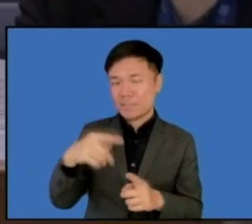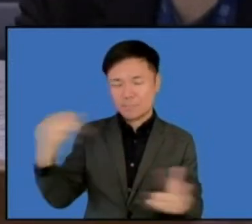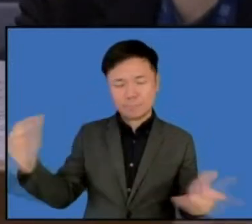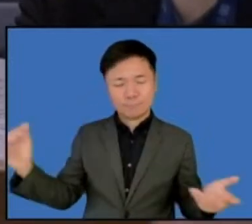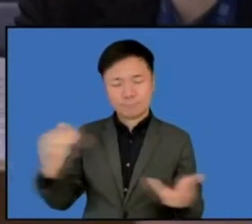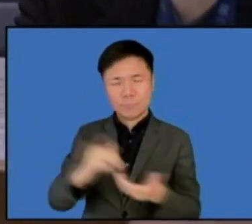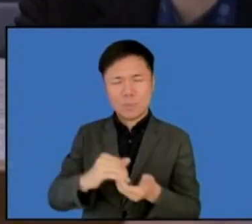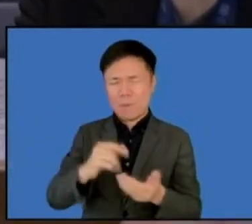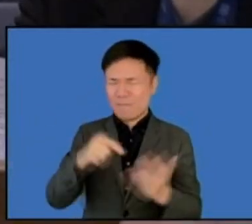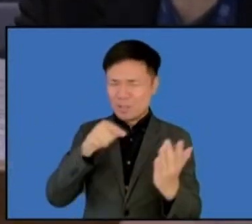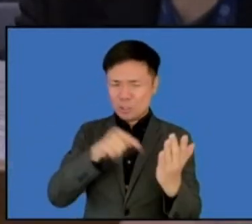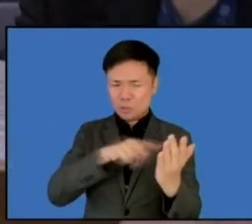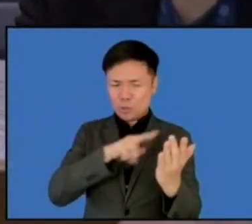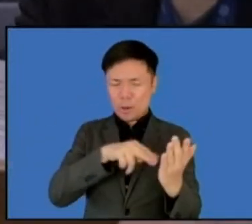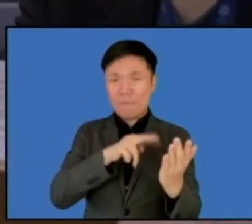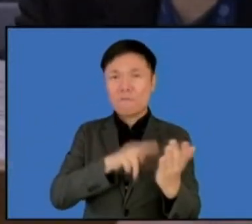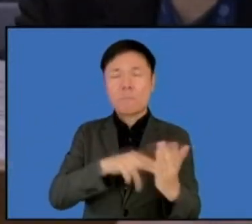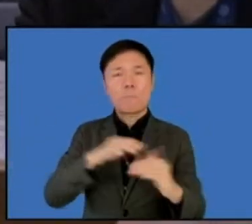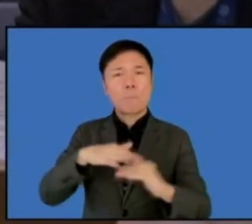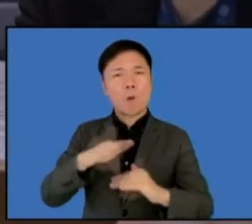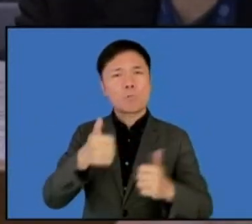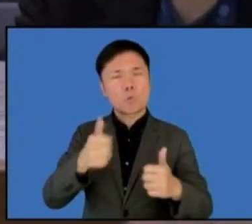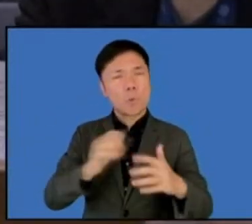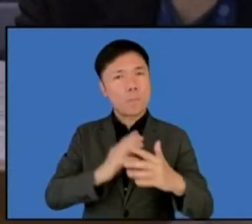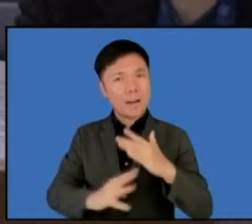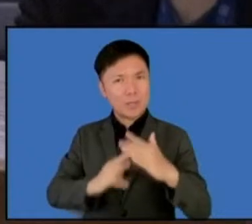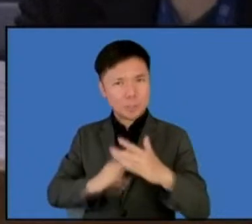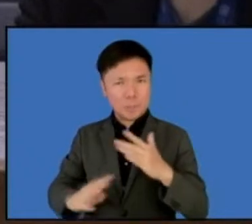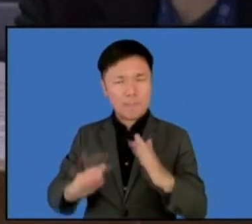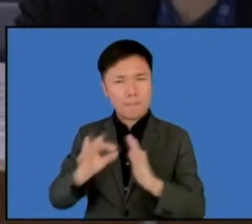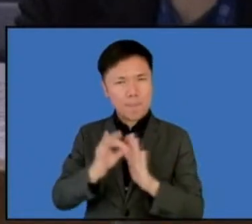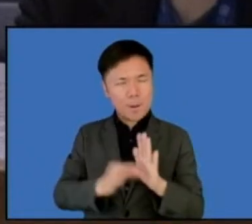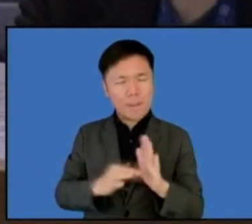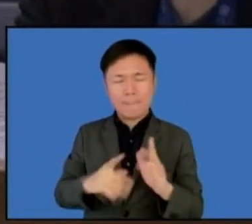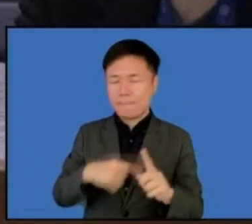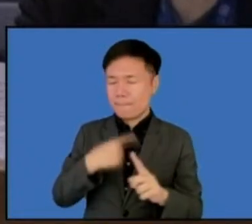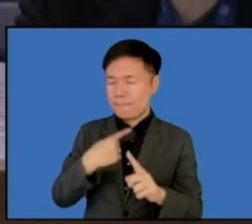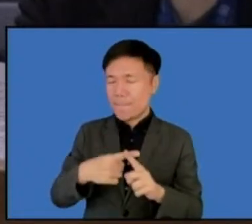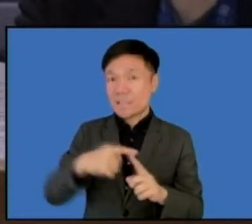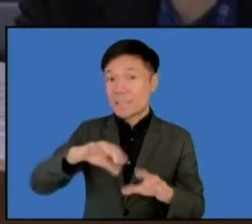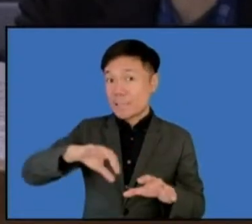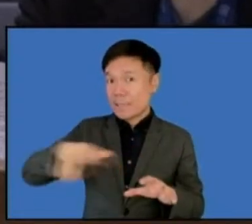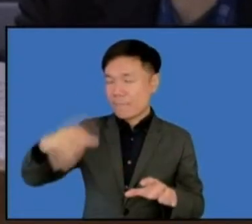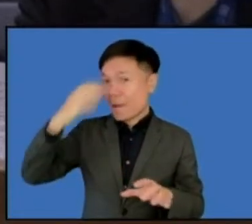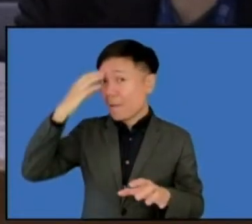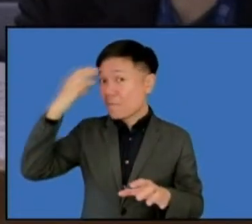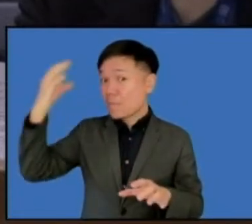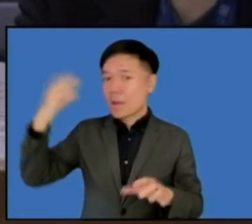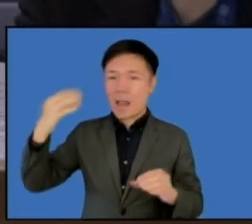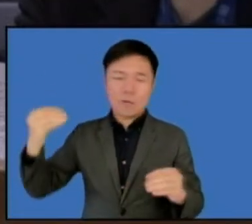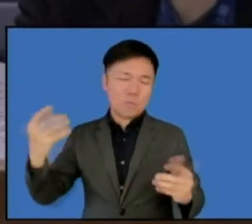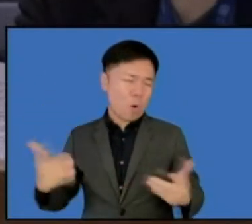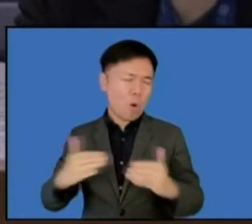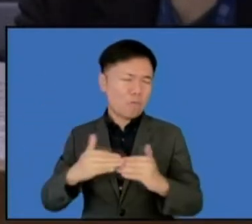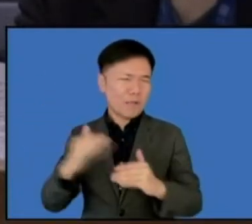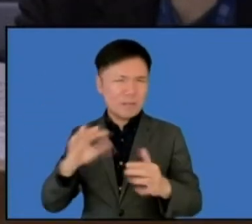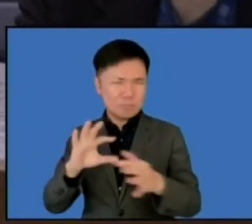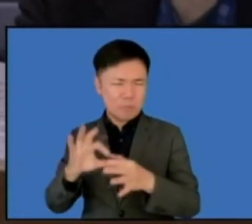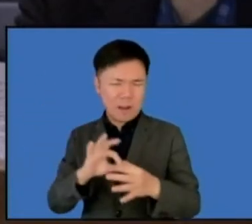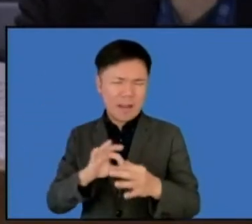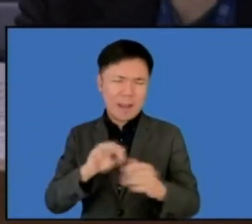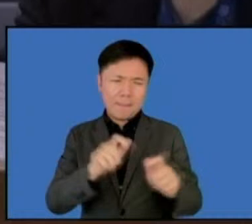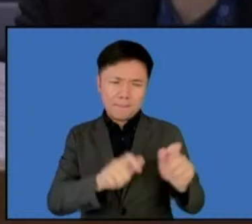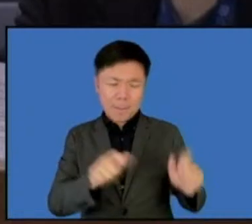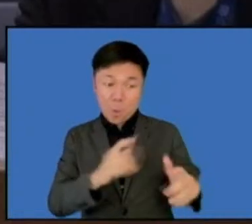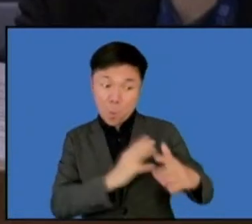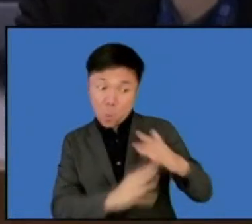for enhancing labor migration policies and notes the importance of strengthening governance frameworks and respect for freedom of association to protect the rights of